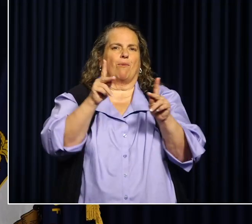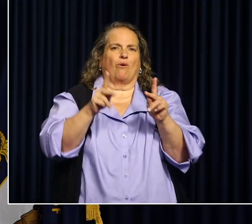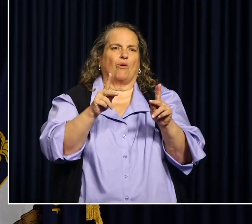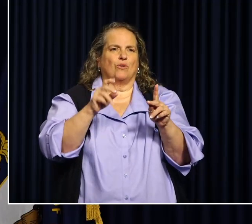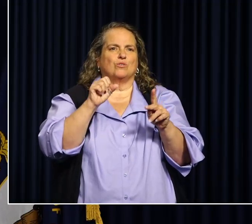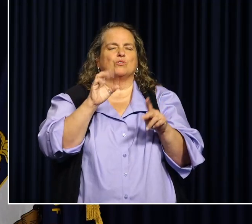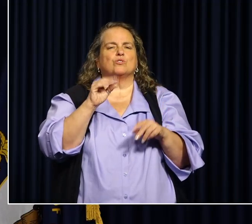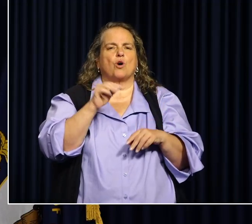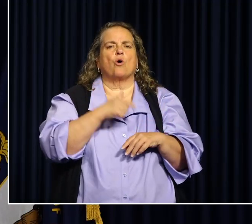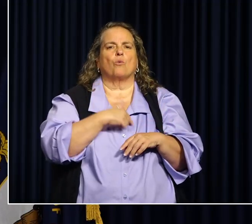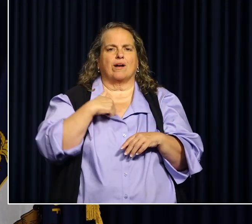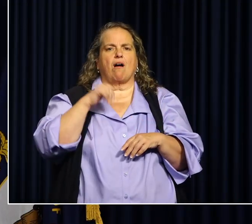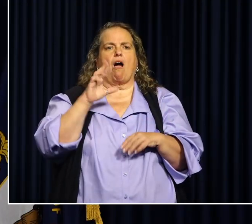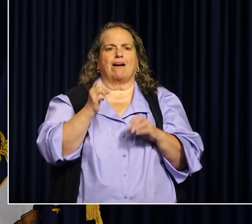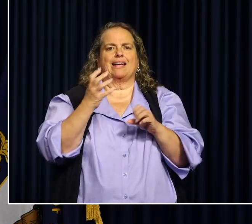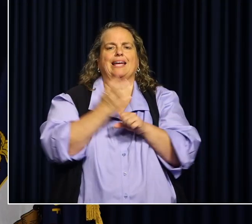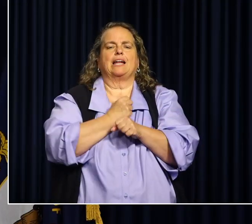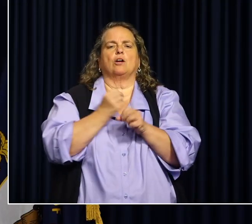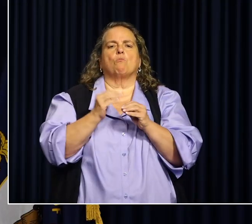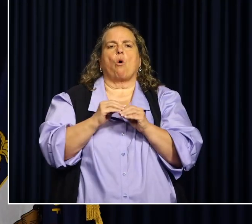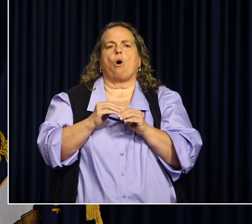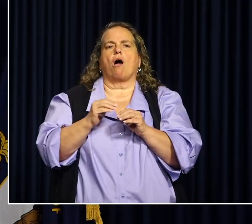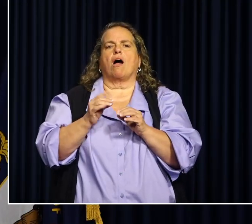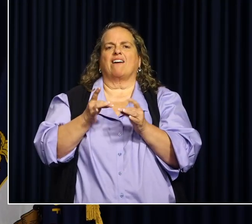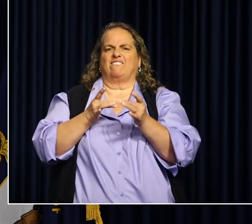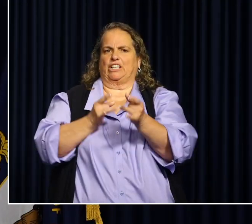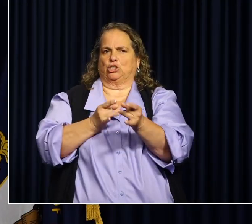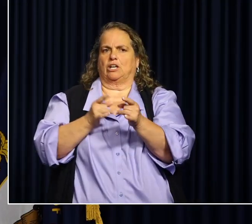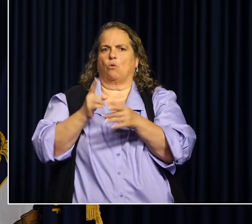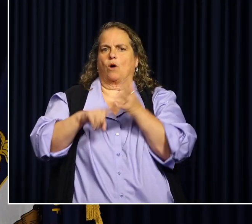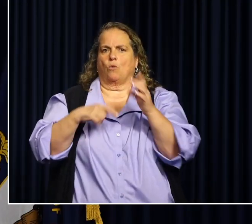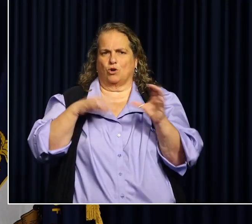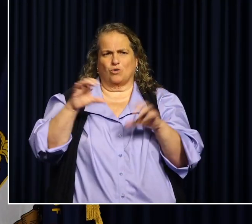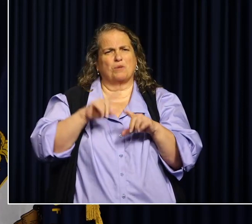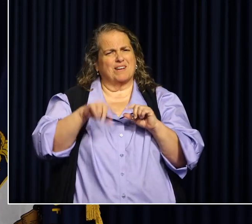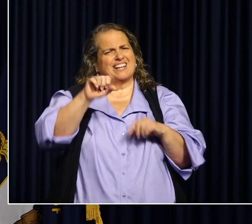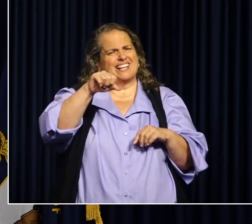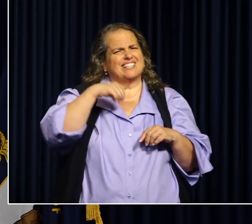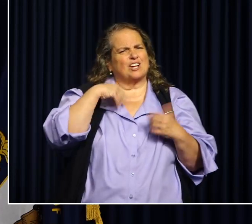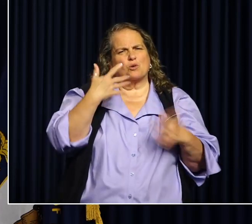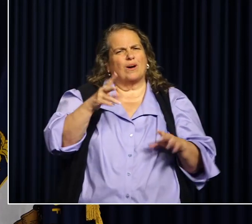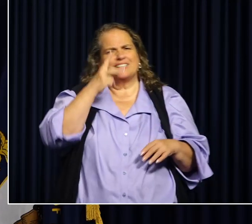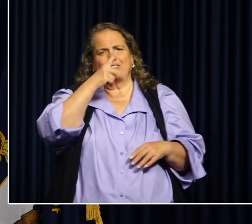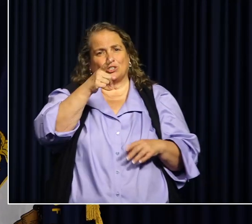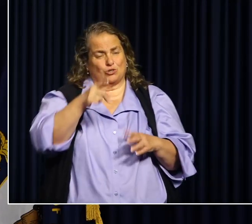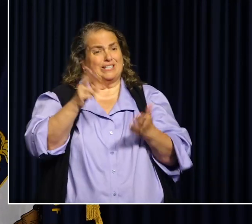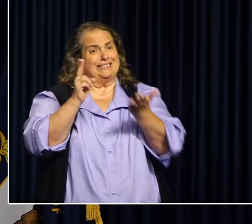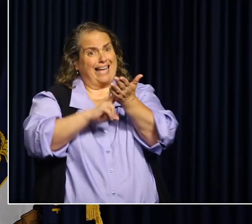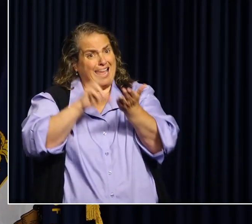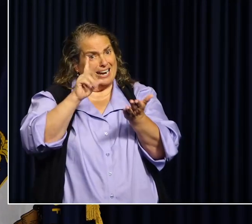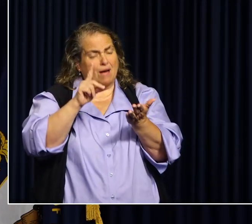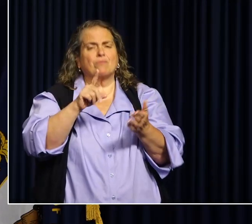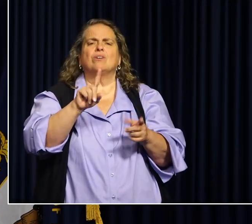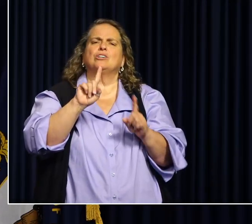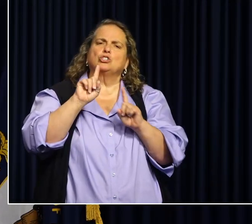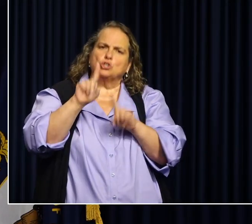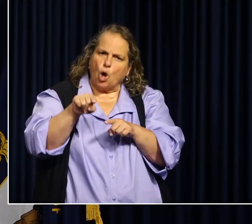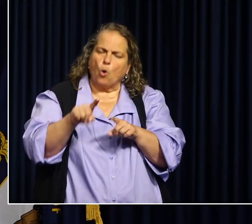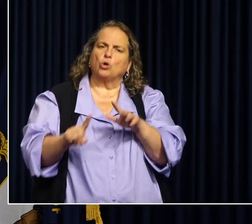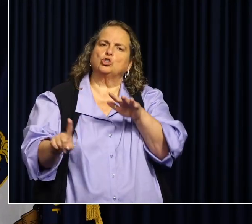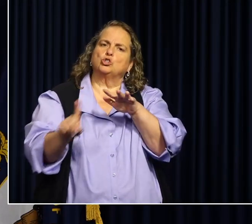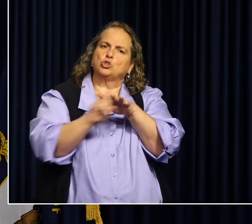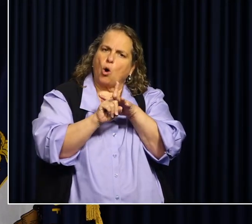are getting more efficient at what we're doing. But yes, I would like to see anybody who signs up to actually show